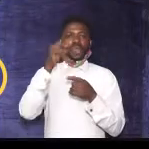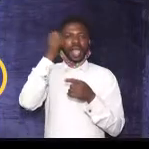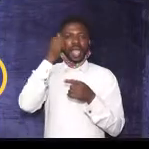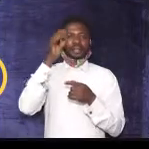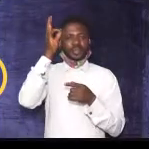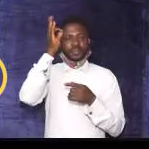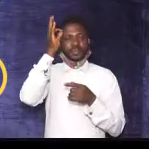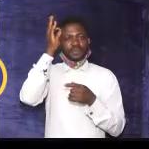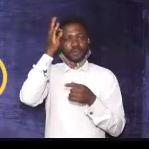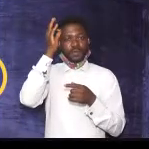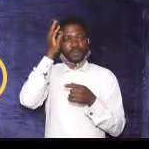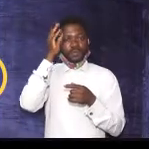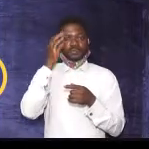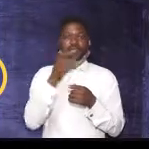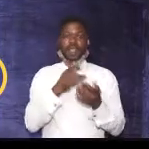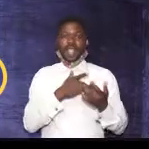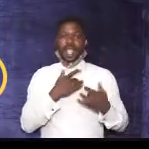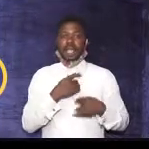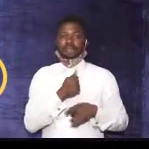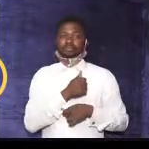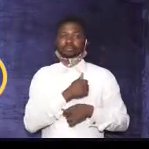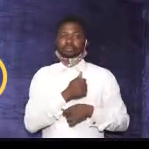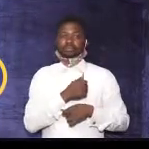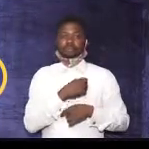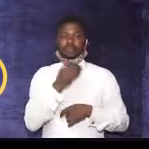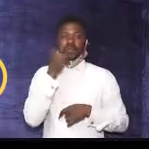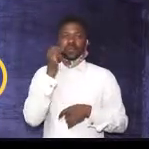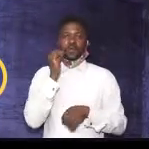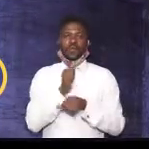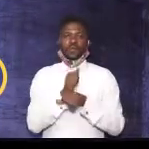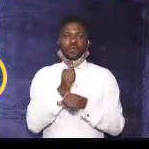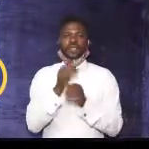Now to Auntie Fumi's heartbeat. Homework.